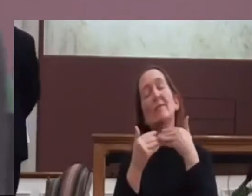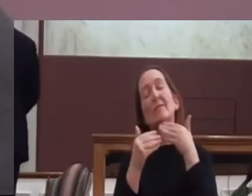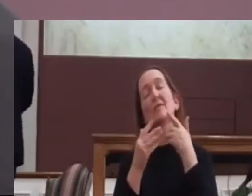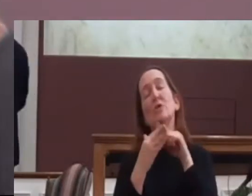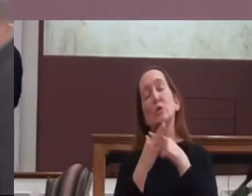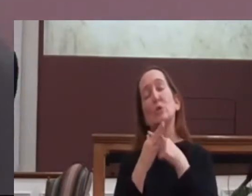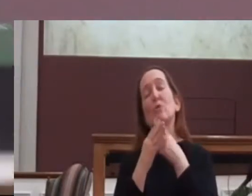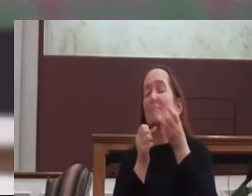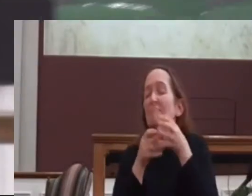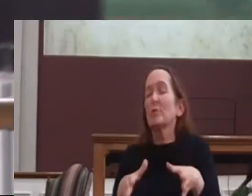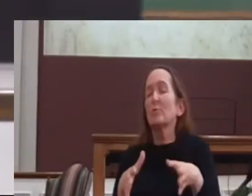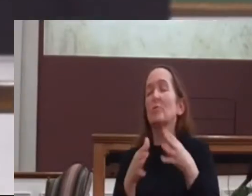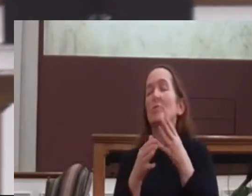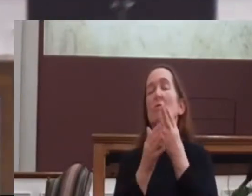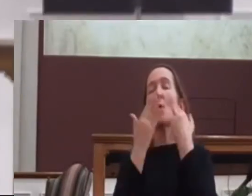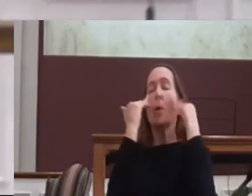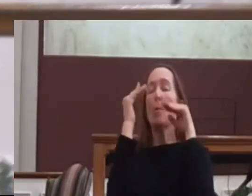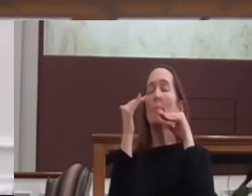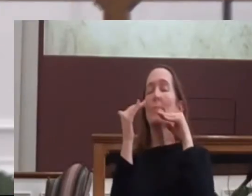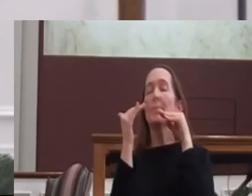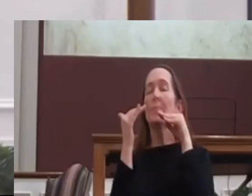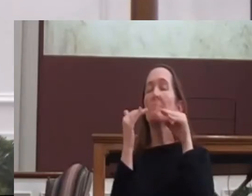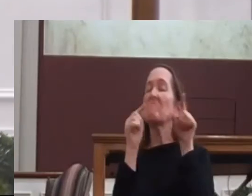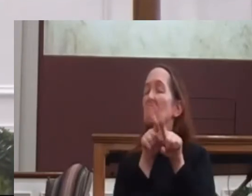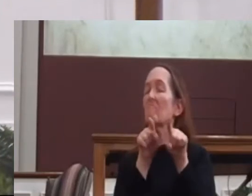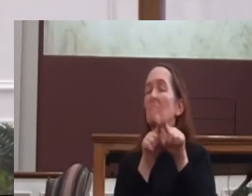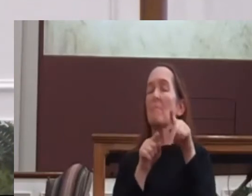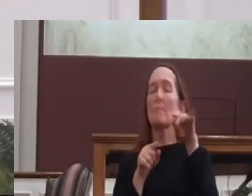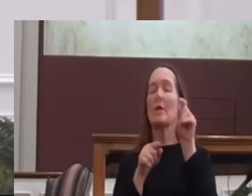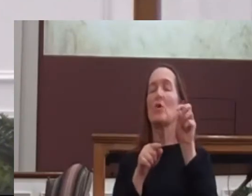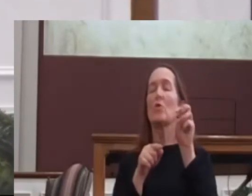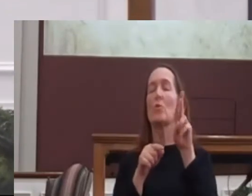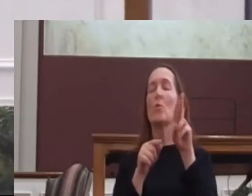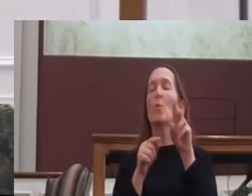we can easily begin to lose hope.